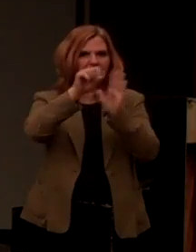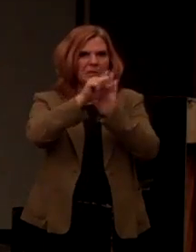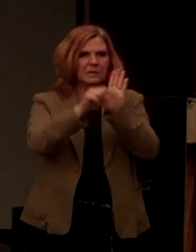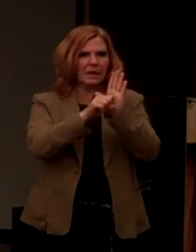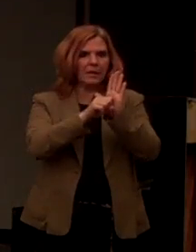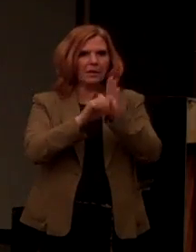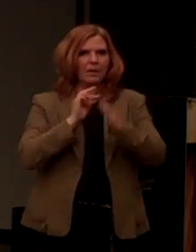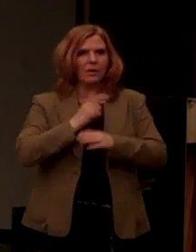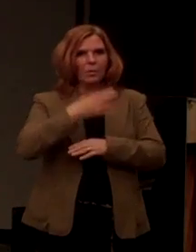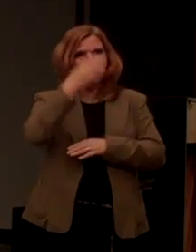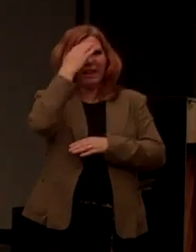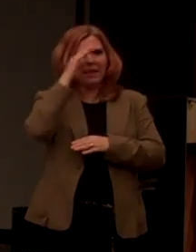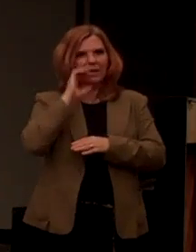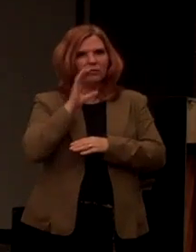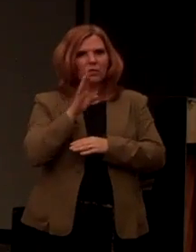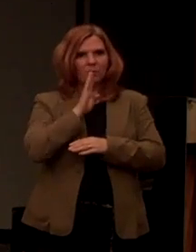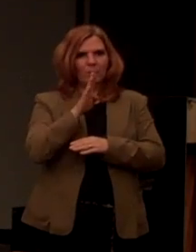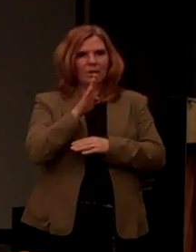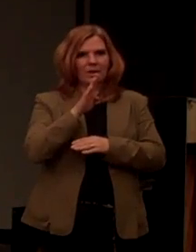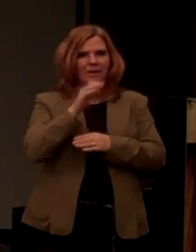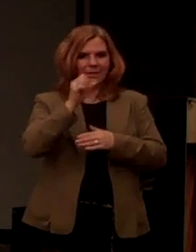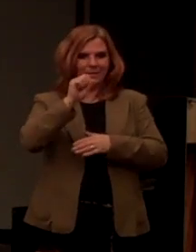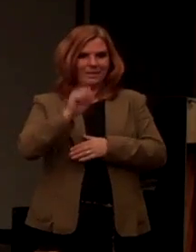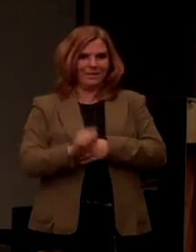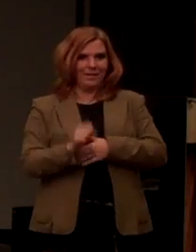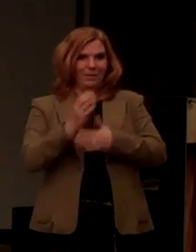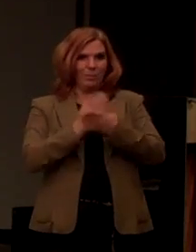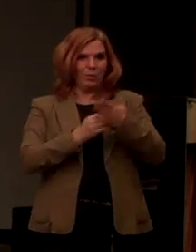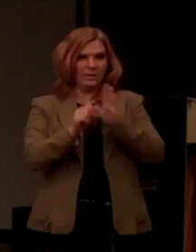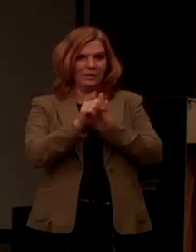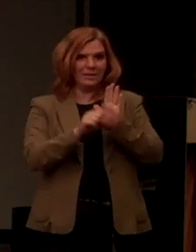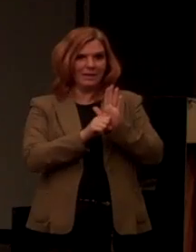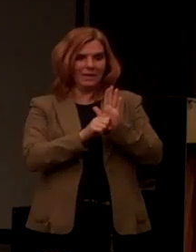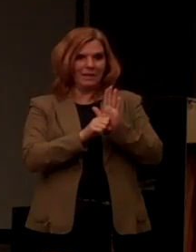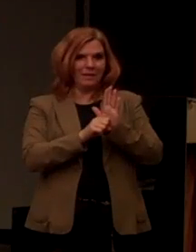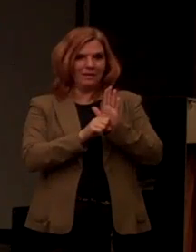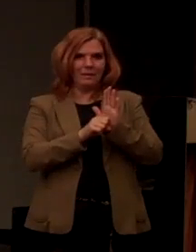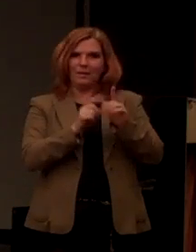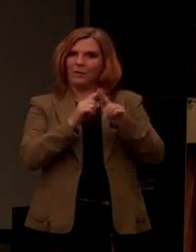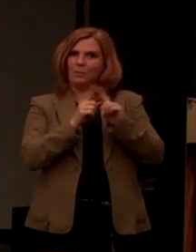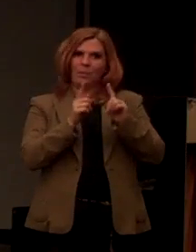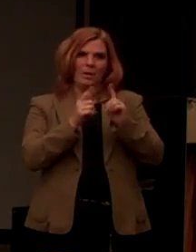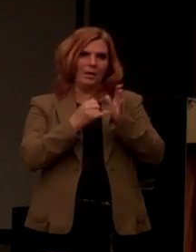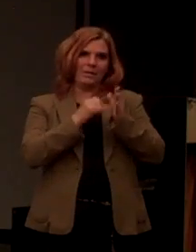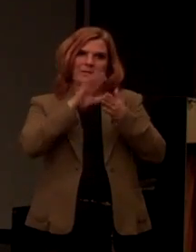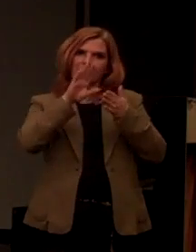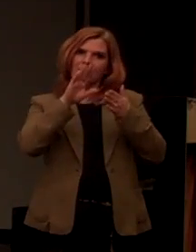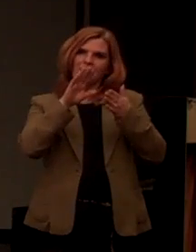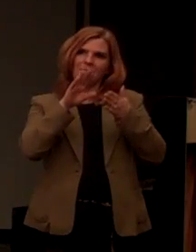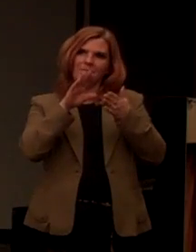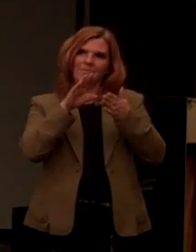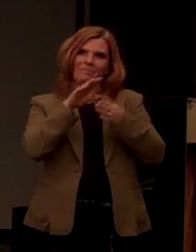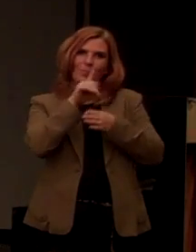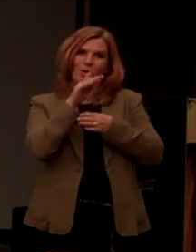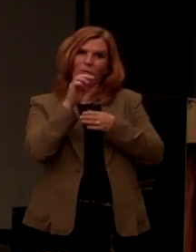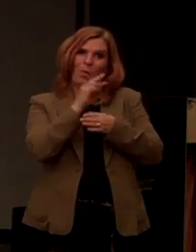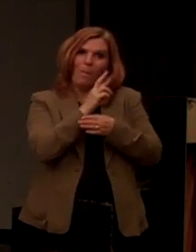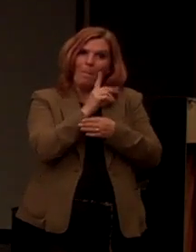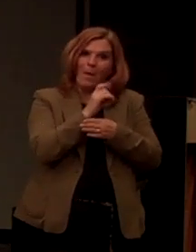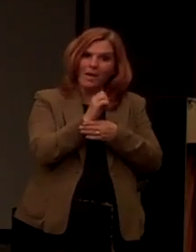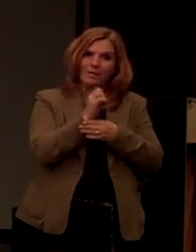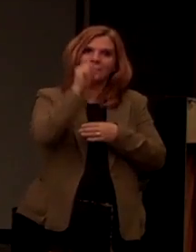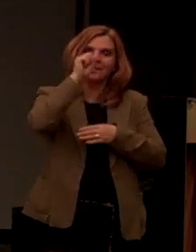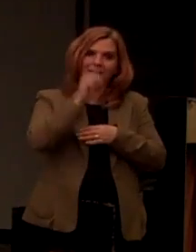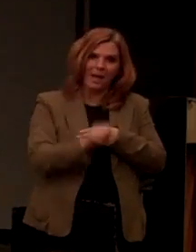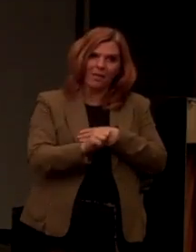You know, we think of Charleston as being at the southern end of the state, but it's within, there's another 100 miles south